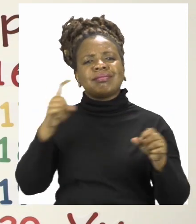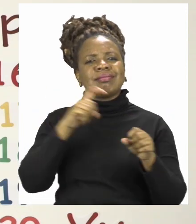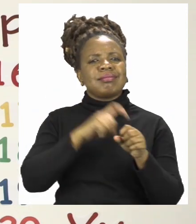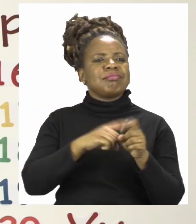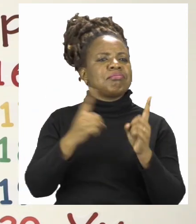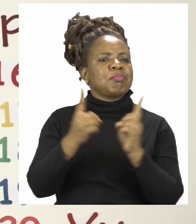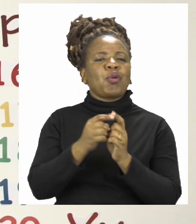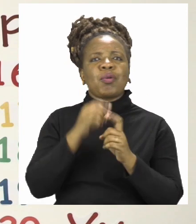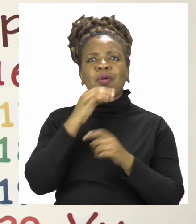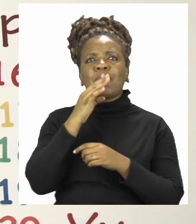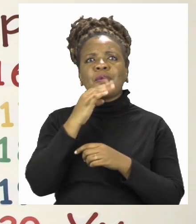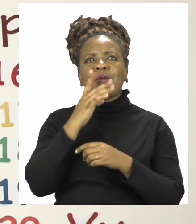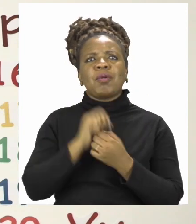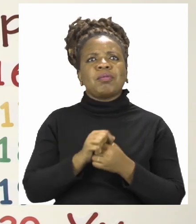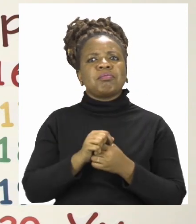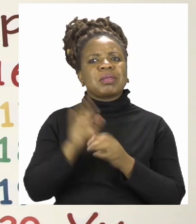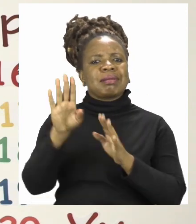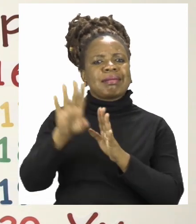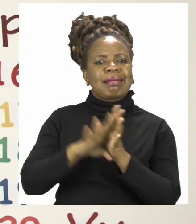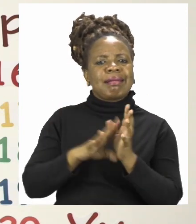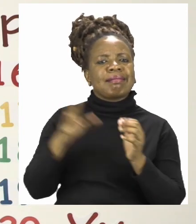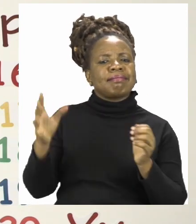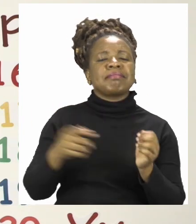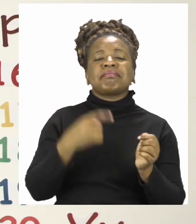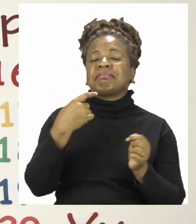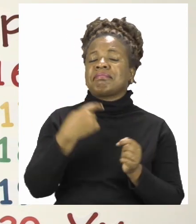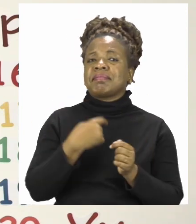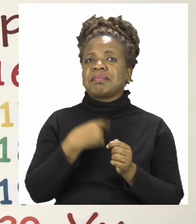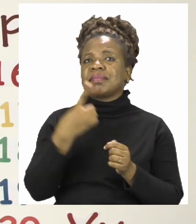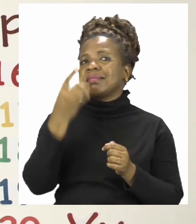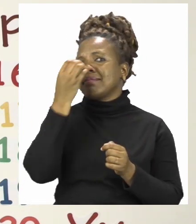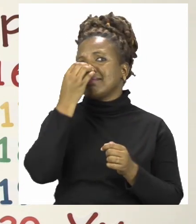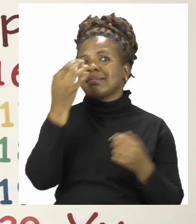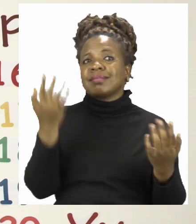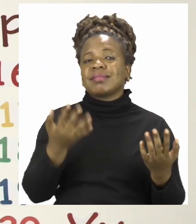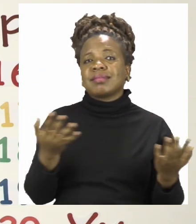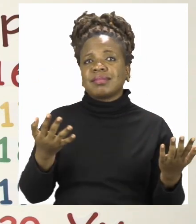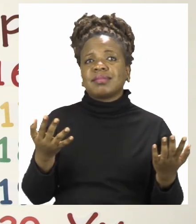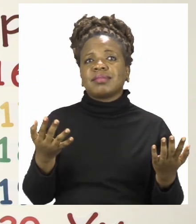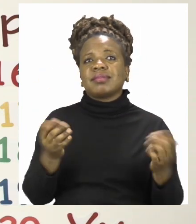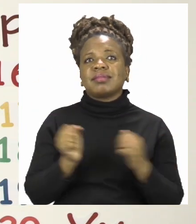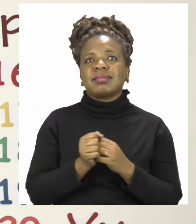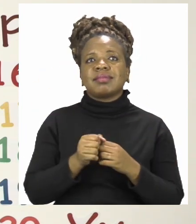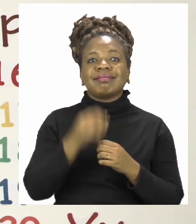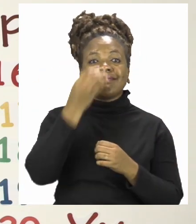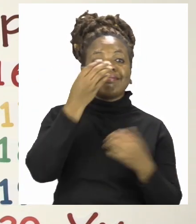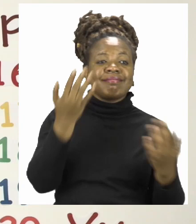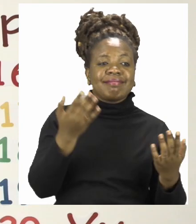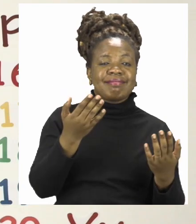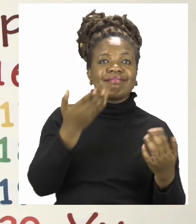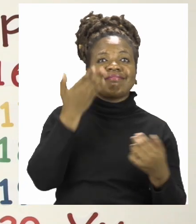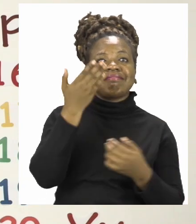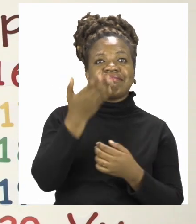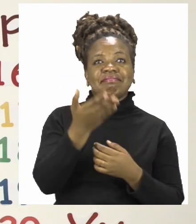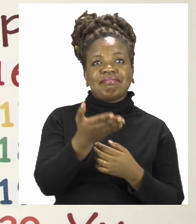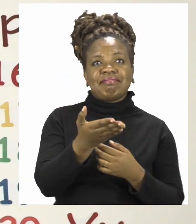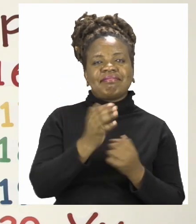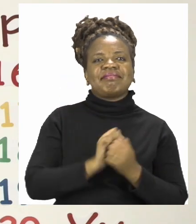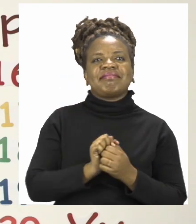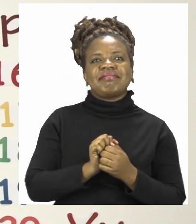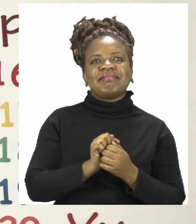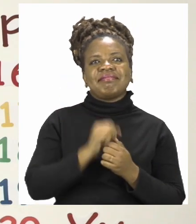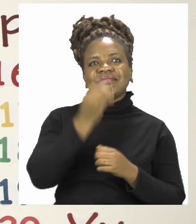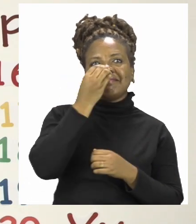pick me up. Zoshi, are you here? Zoshi, oh, there you